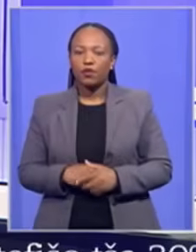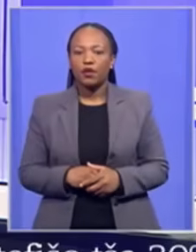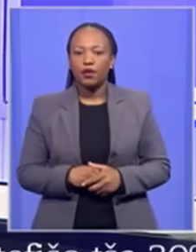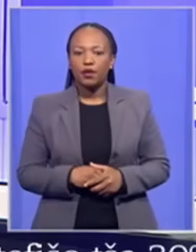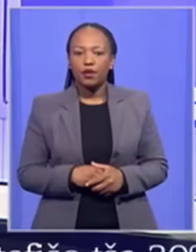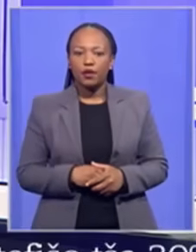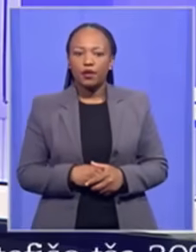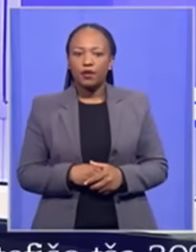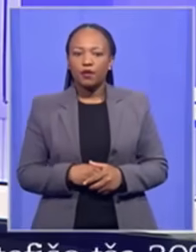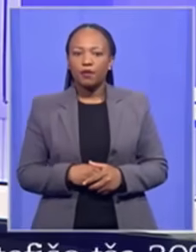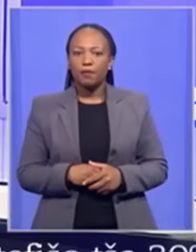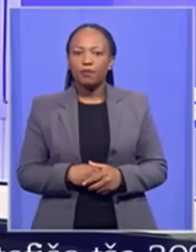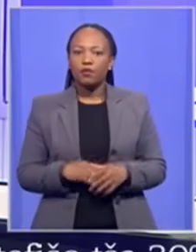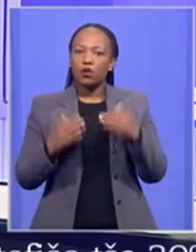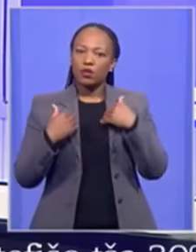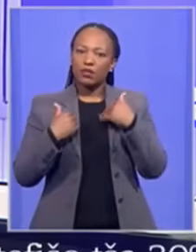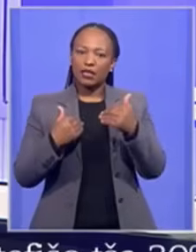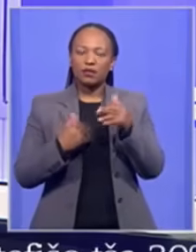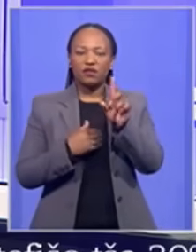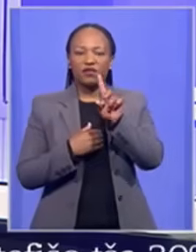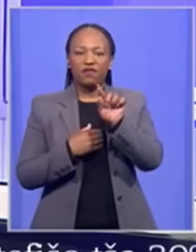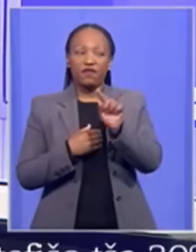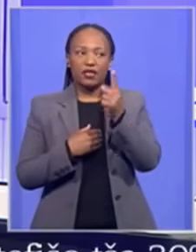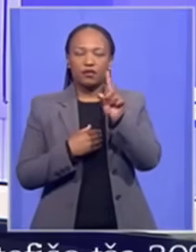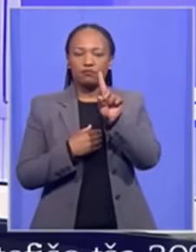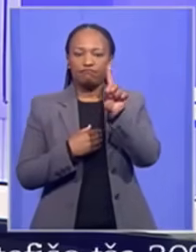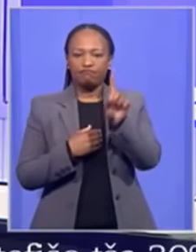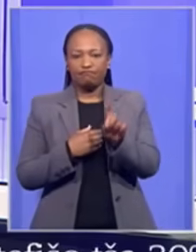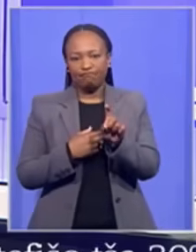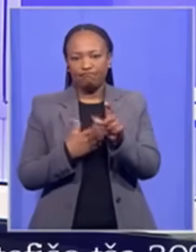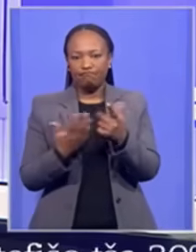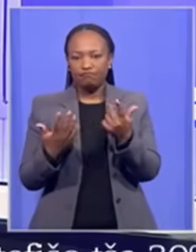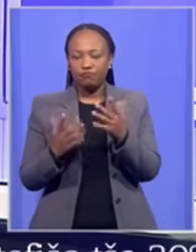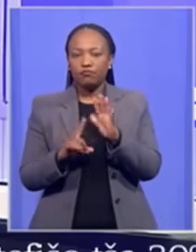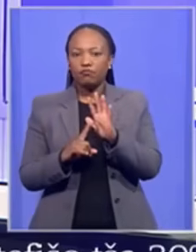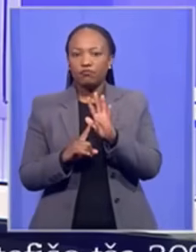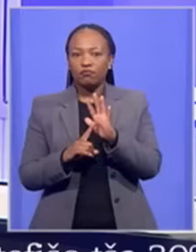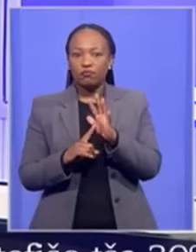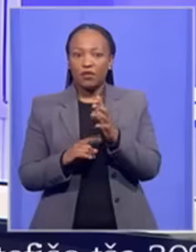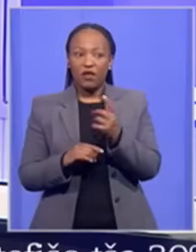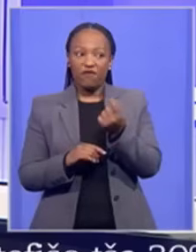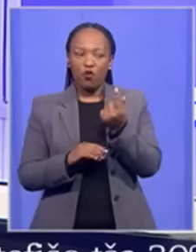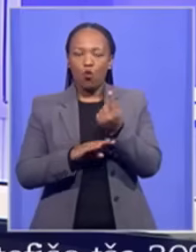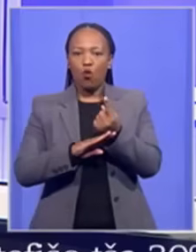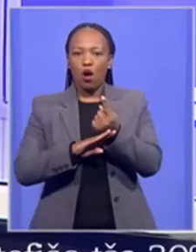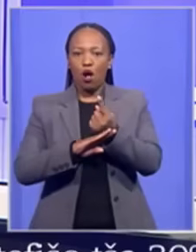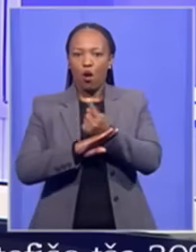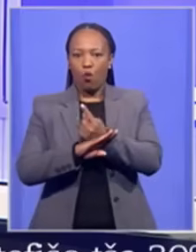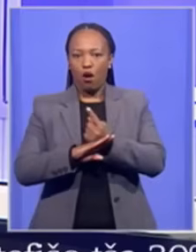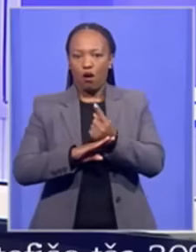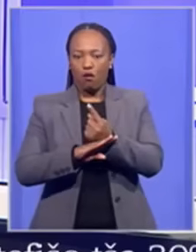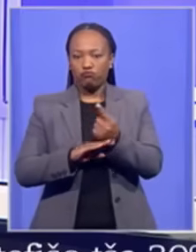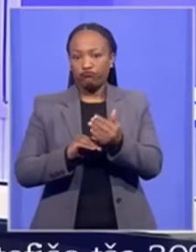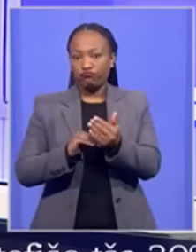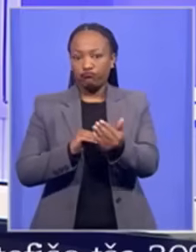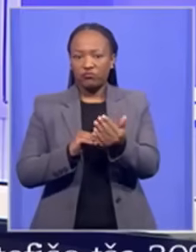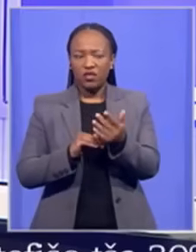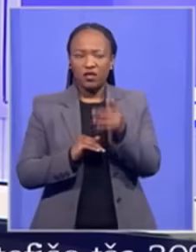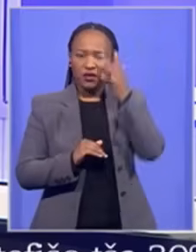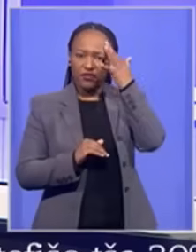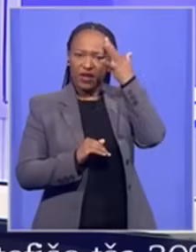leboga re ka no thoma ka potšišo ya mathomo gore mohlomongwe ka gore re šaletše ka di-iri di se kae re ka re ke leano lefe la